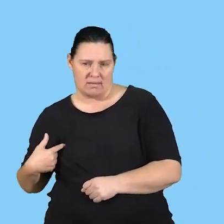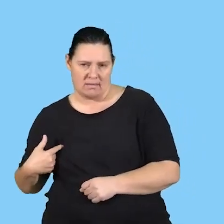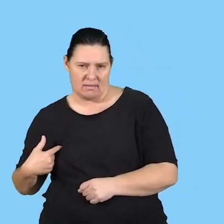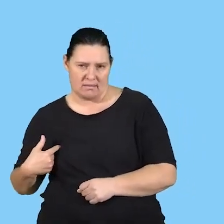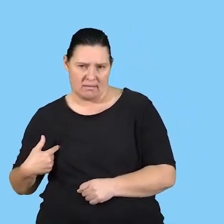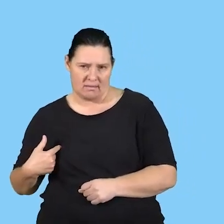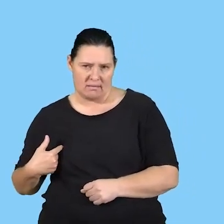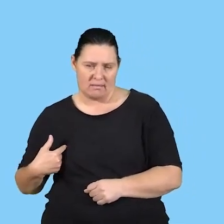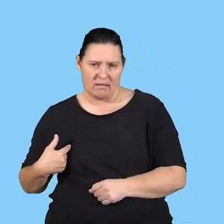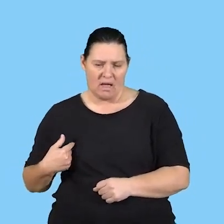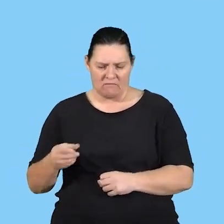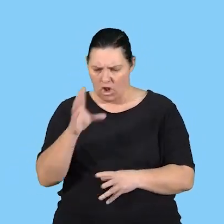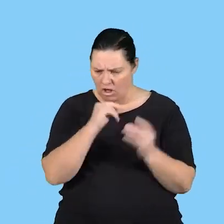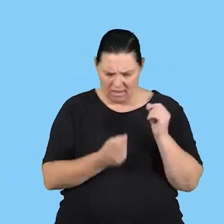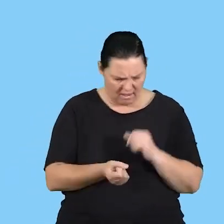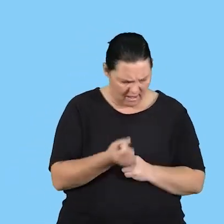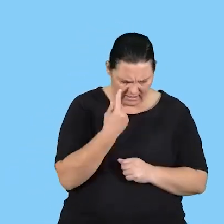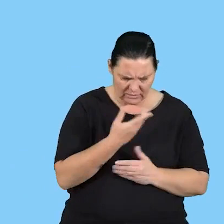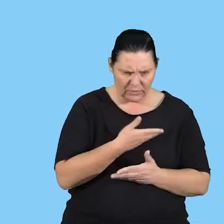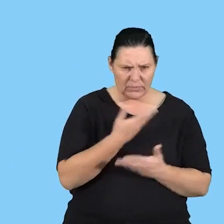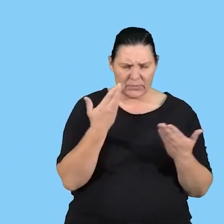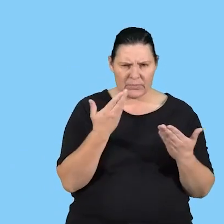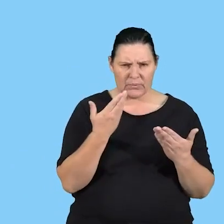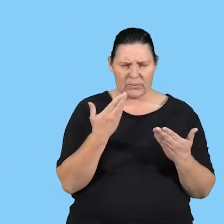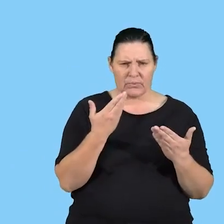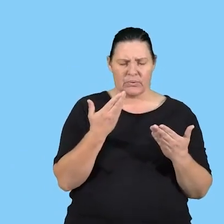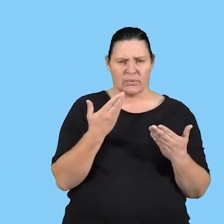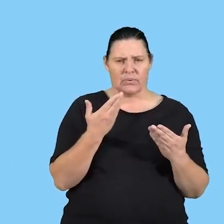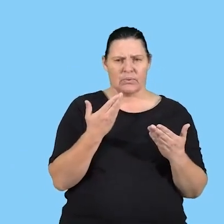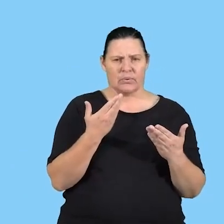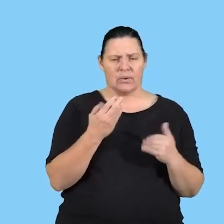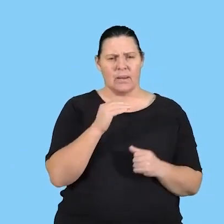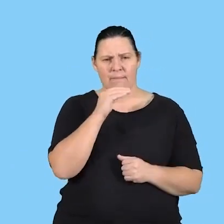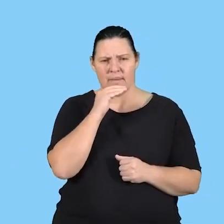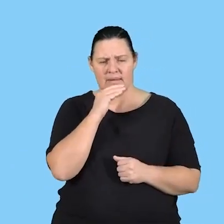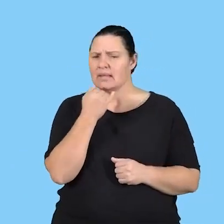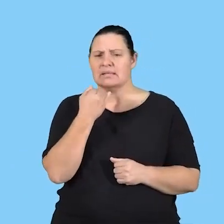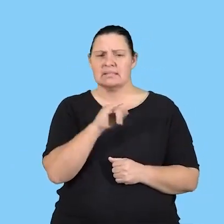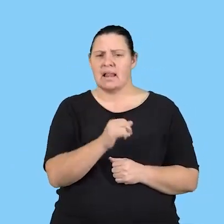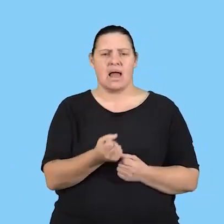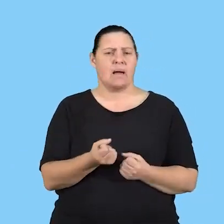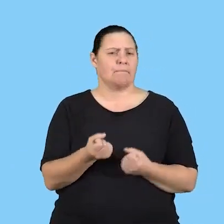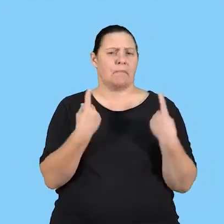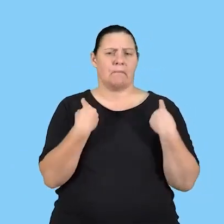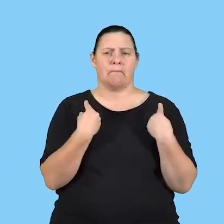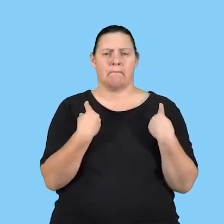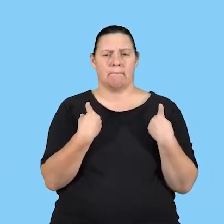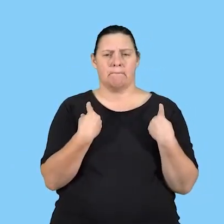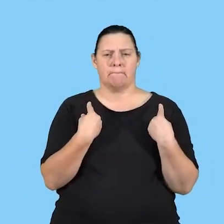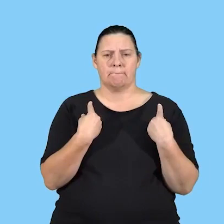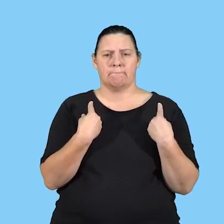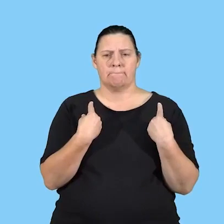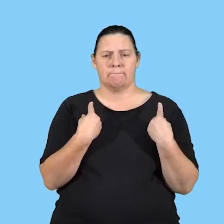If the learners have not come to that understanding, then it means they still do not understand